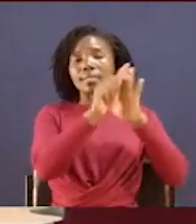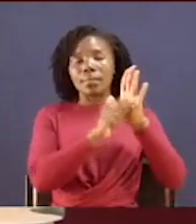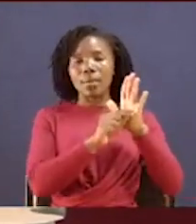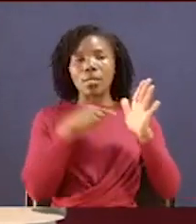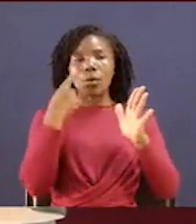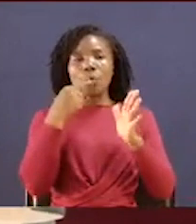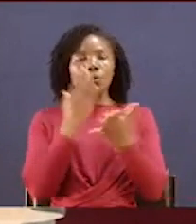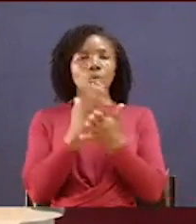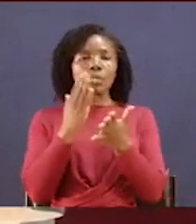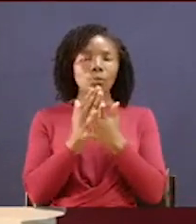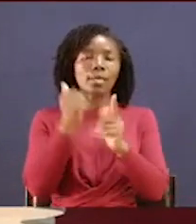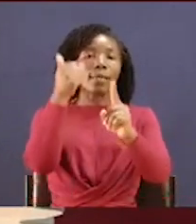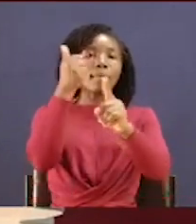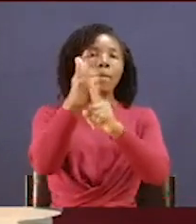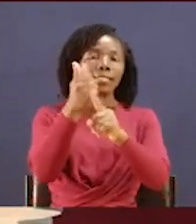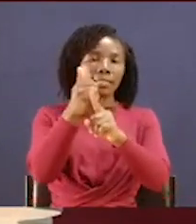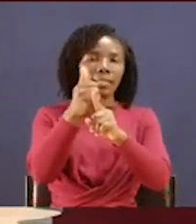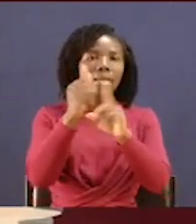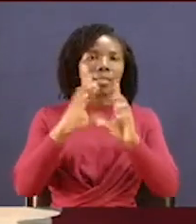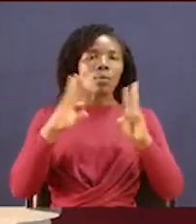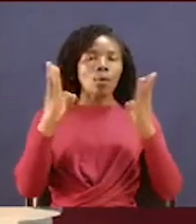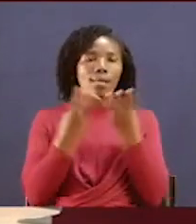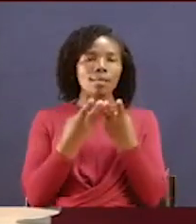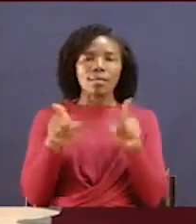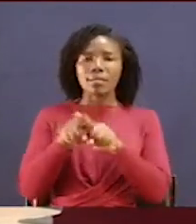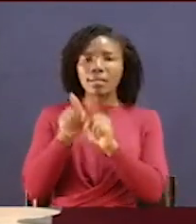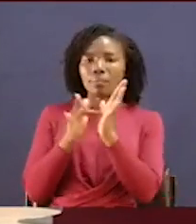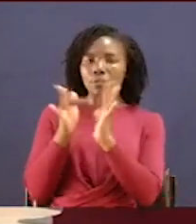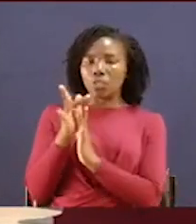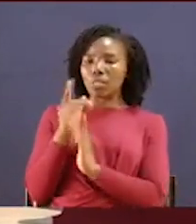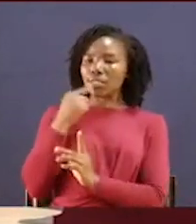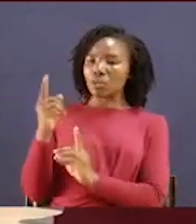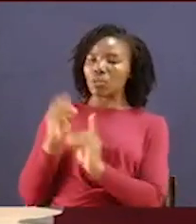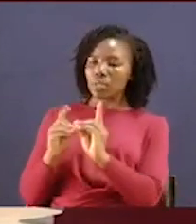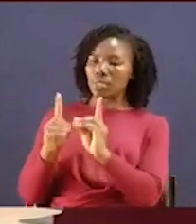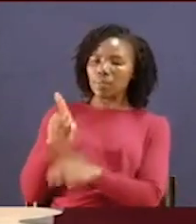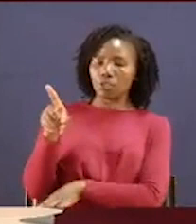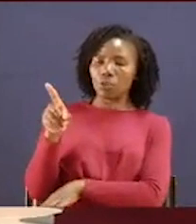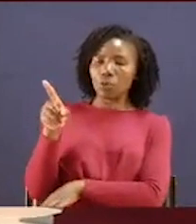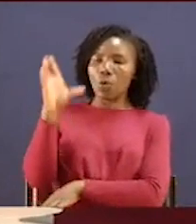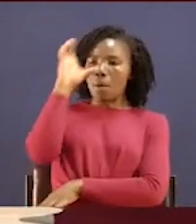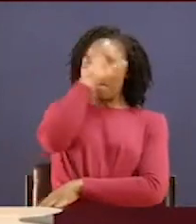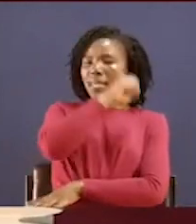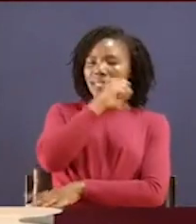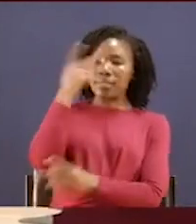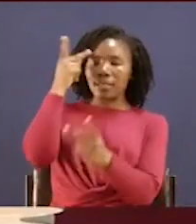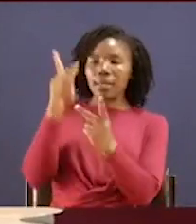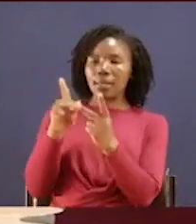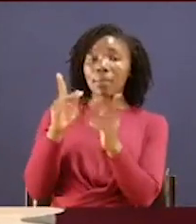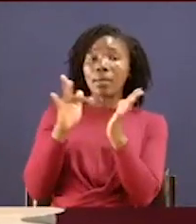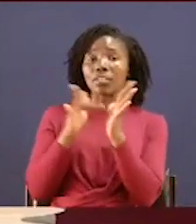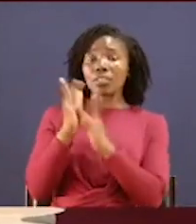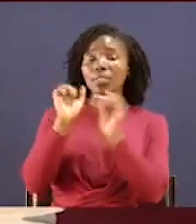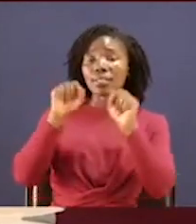mark? And so Jesus, speaking to his team here, says, you are off mark. And Jesus can speak to a